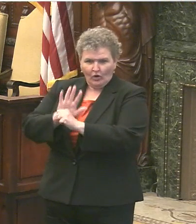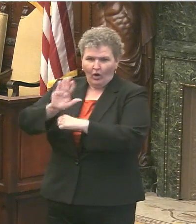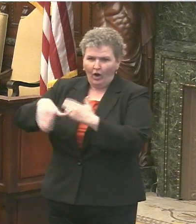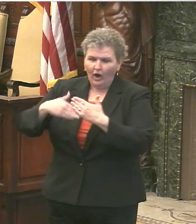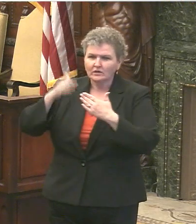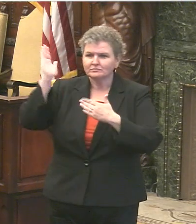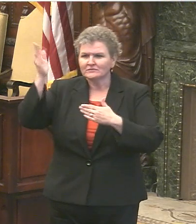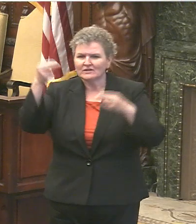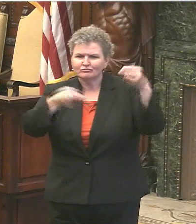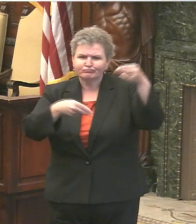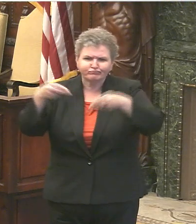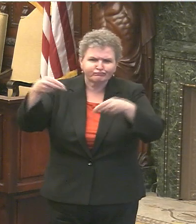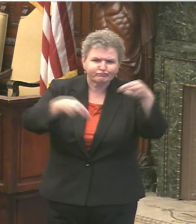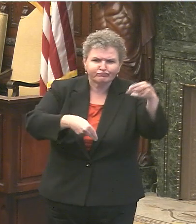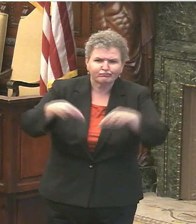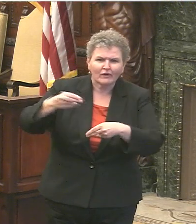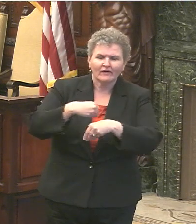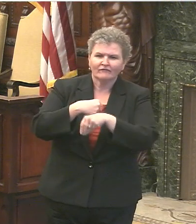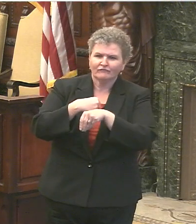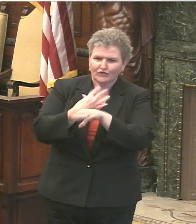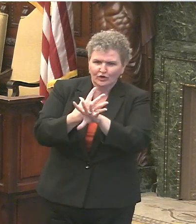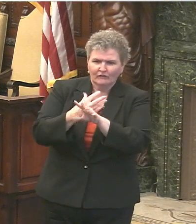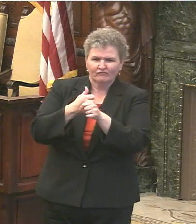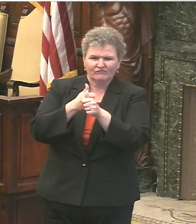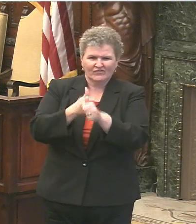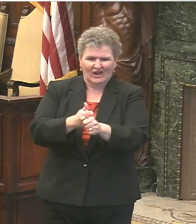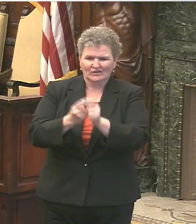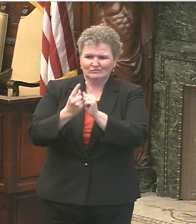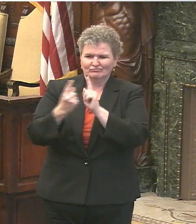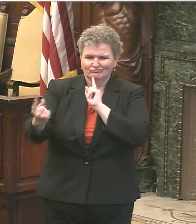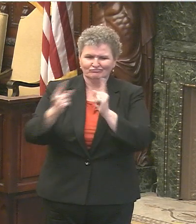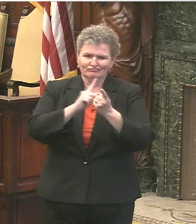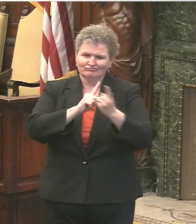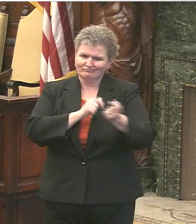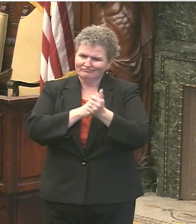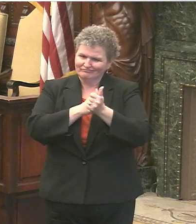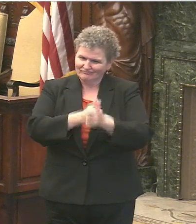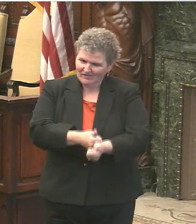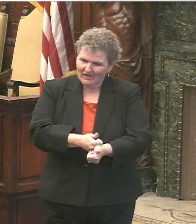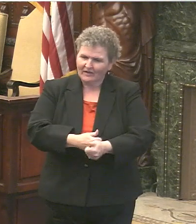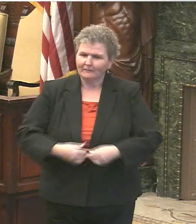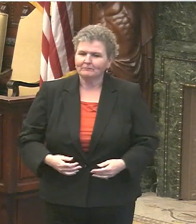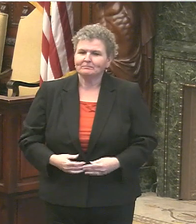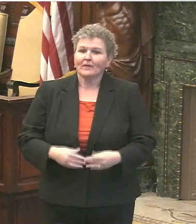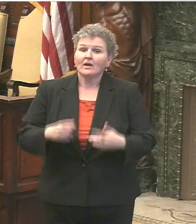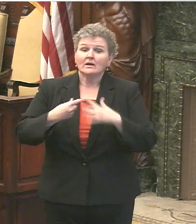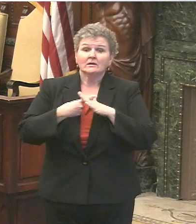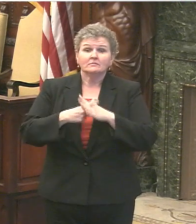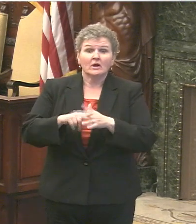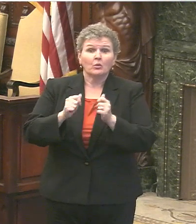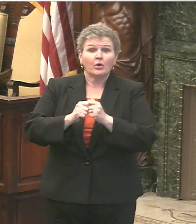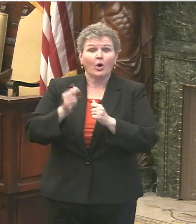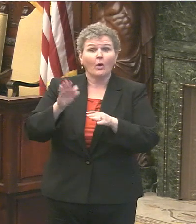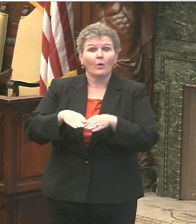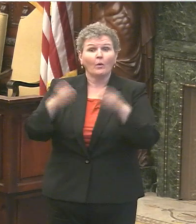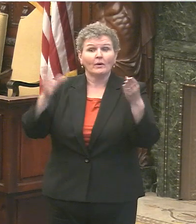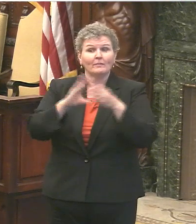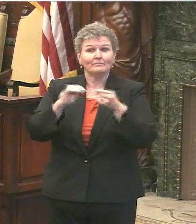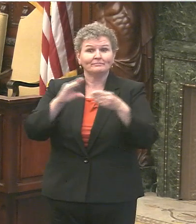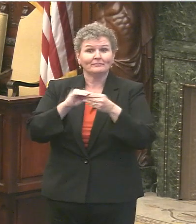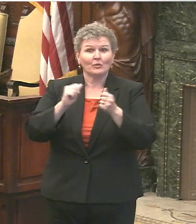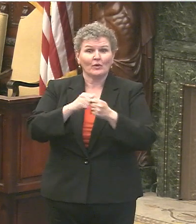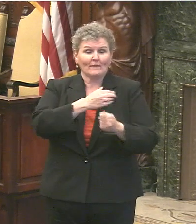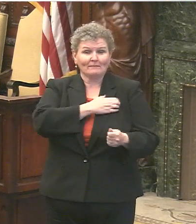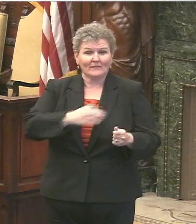briefing virtually to adhere to social distancing guidelines. We will begin our briefing today with opening remarks from Mayor Jim Kenney. Mayor, you